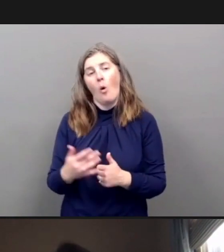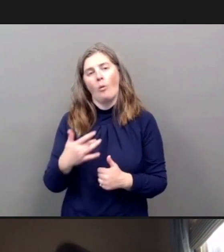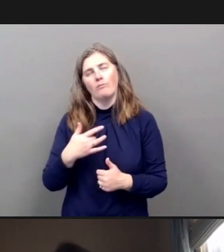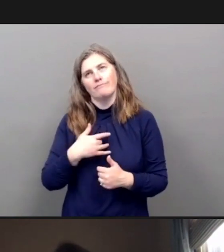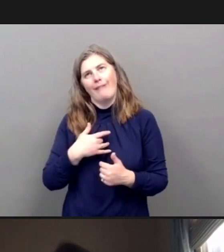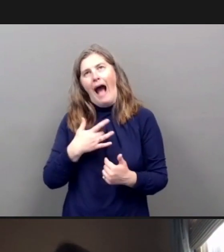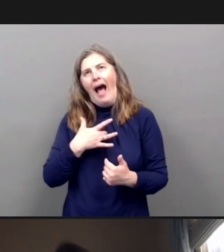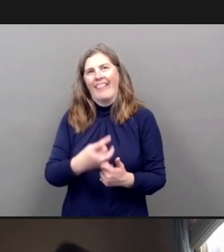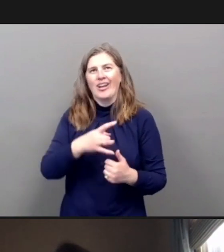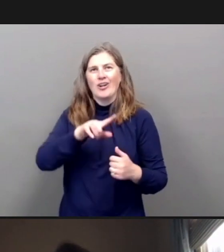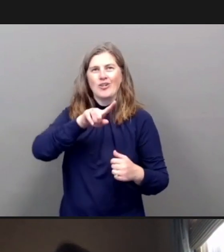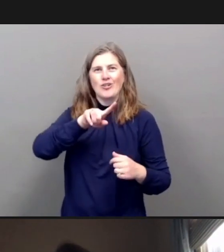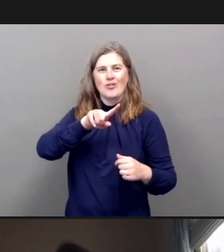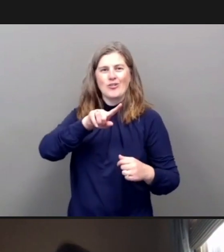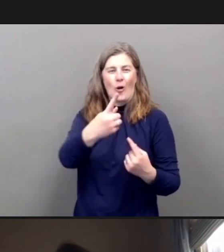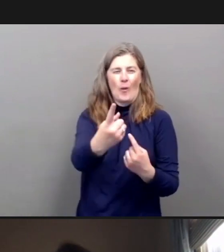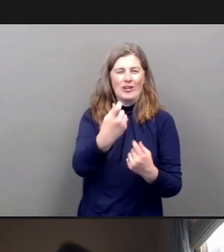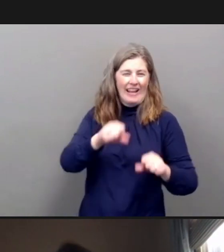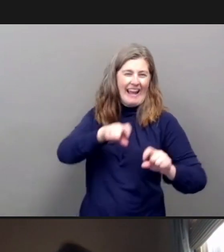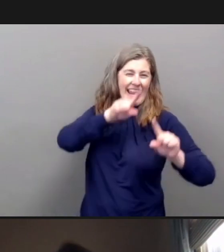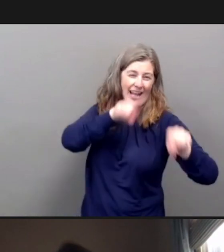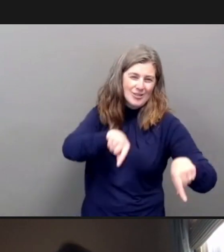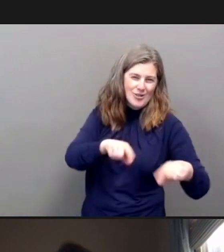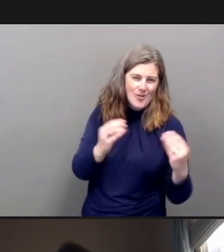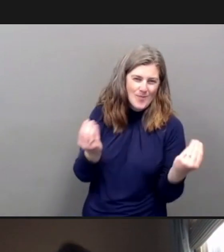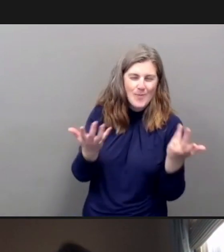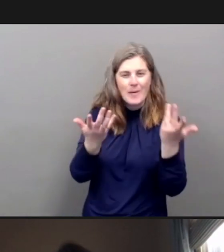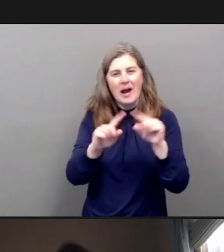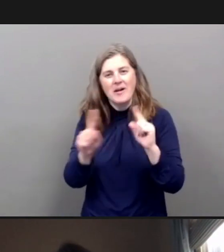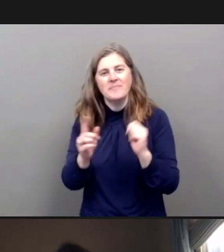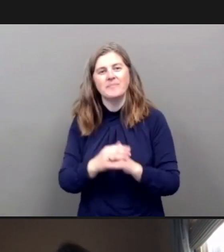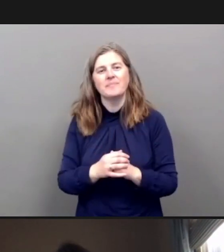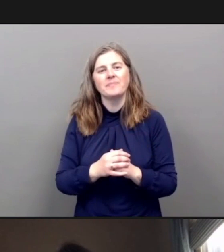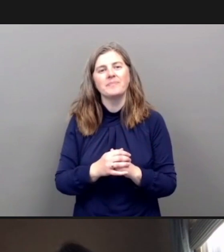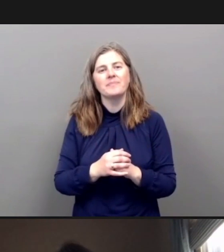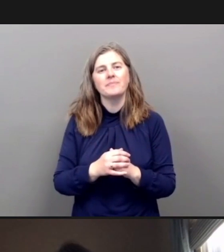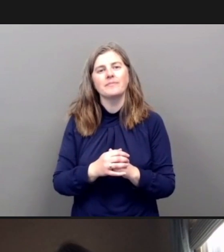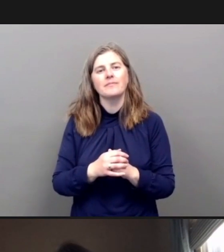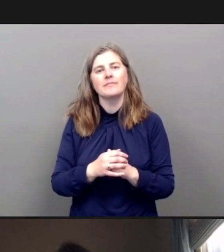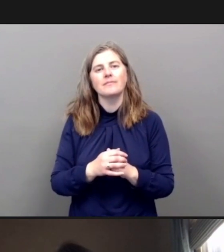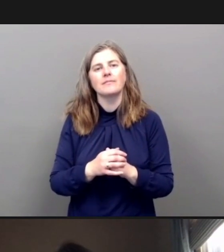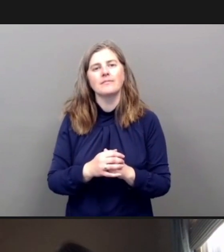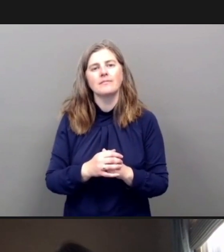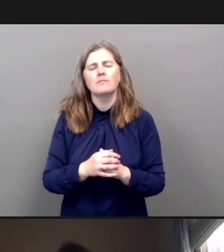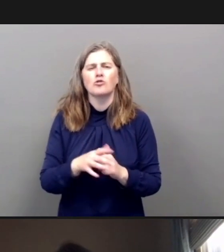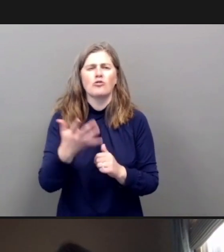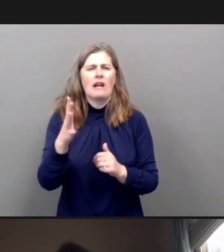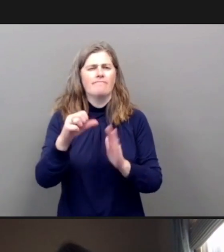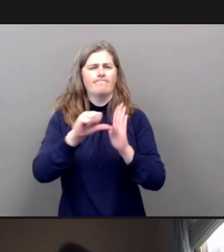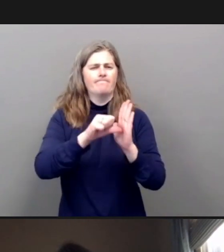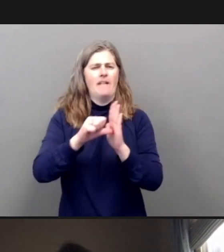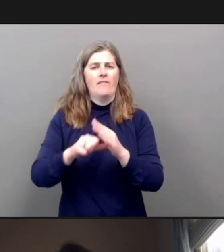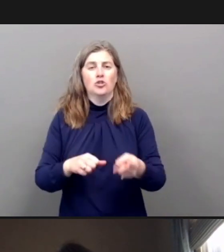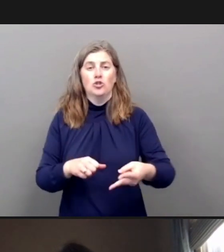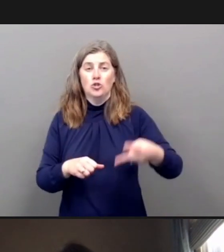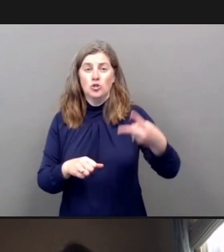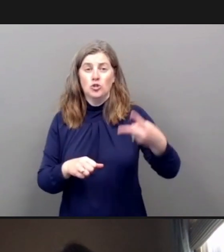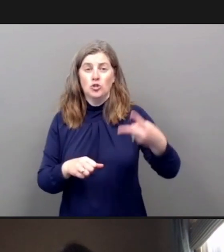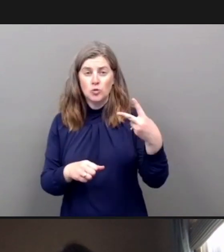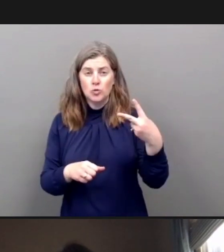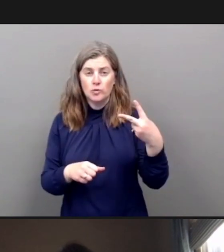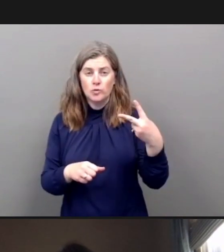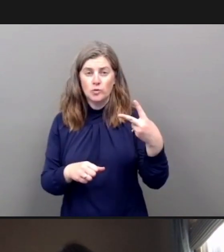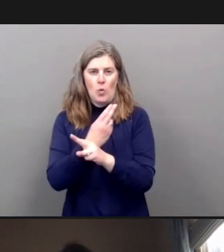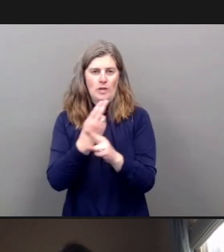answer even better. But I think the other thing is you've sort of highlighted that there's two real